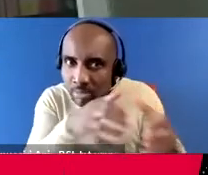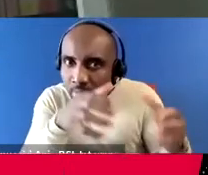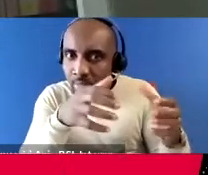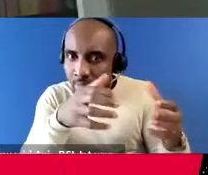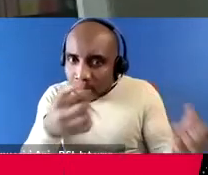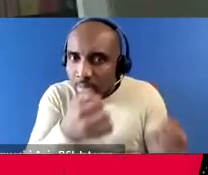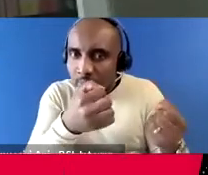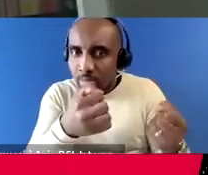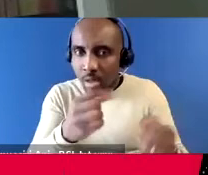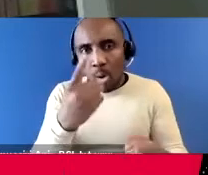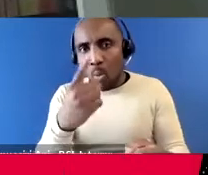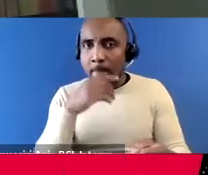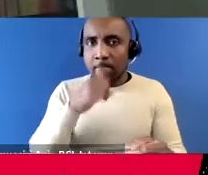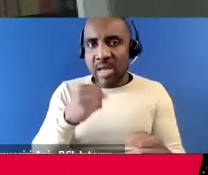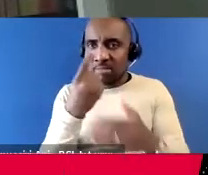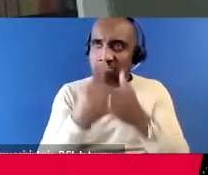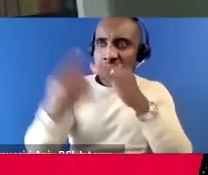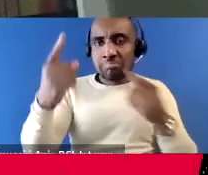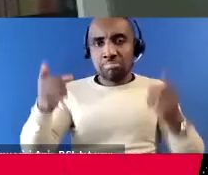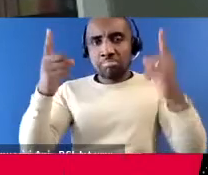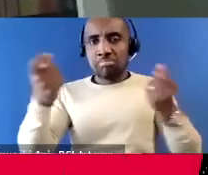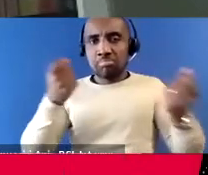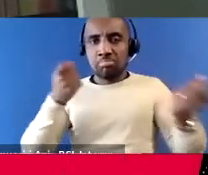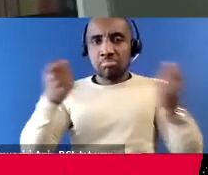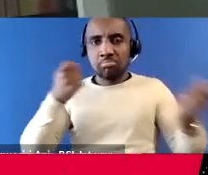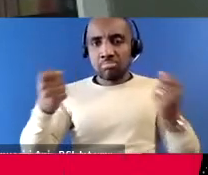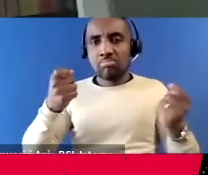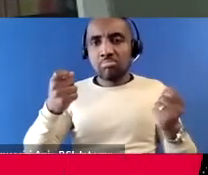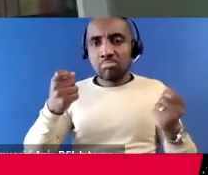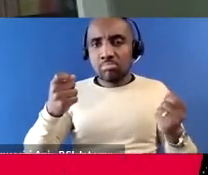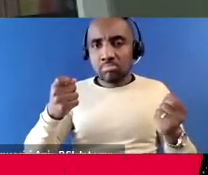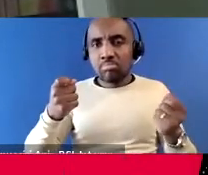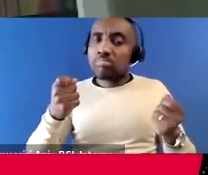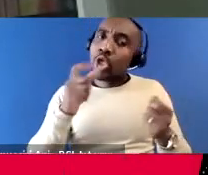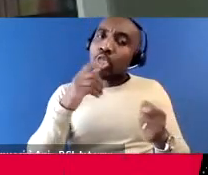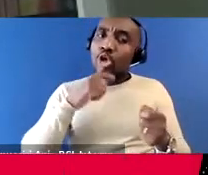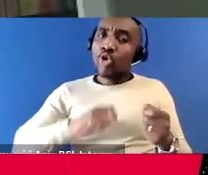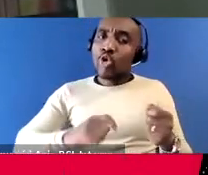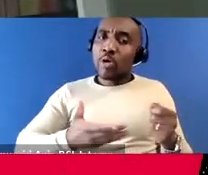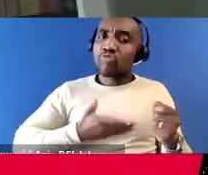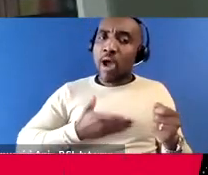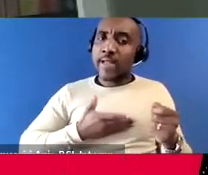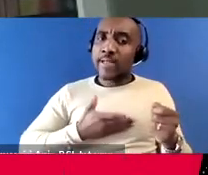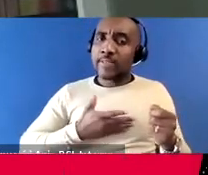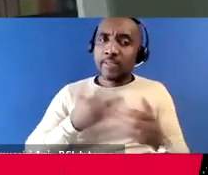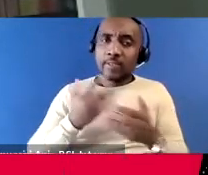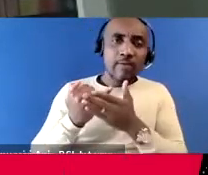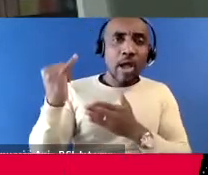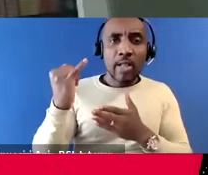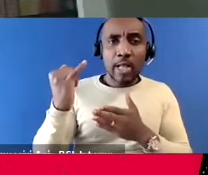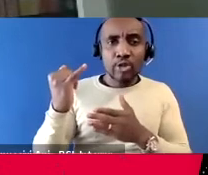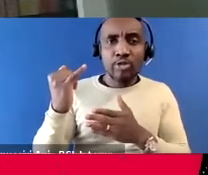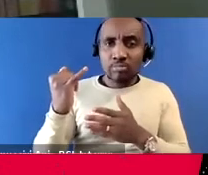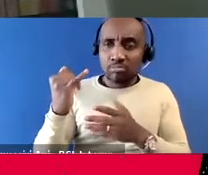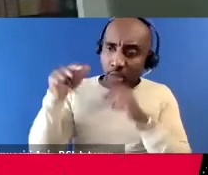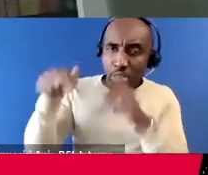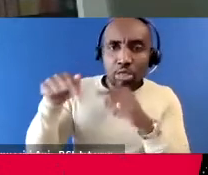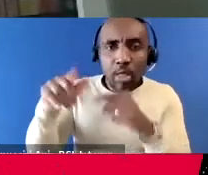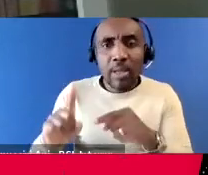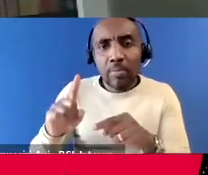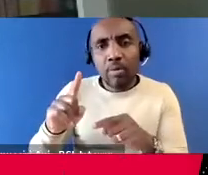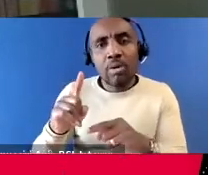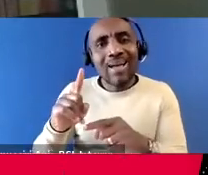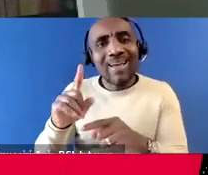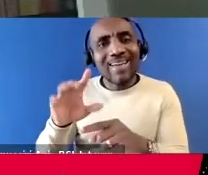building this one-man regime. Human rights violations were evidenced in Cizre and other parts of the